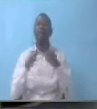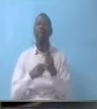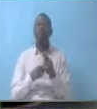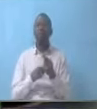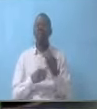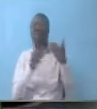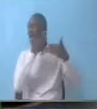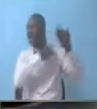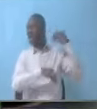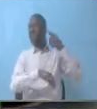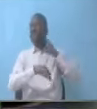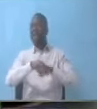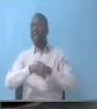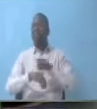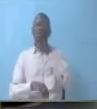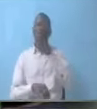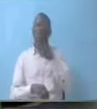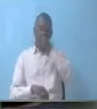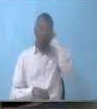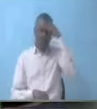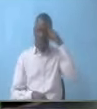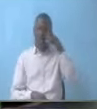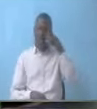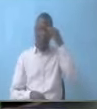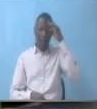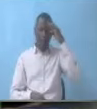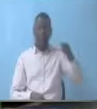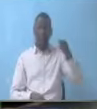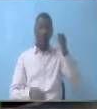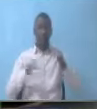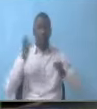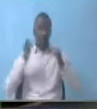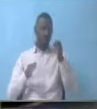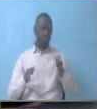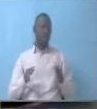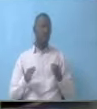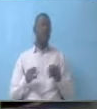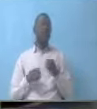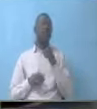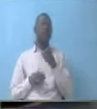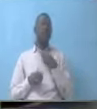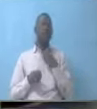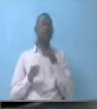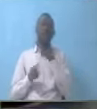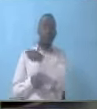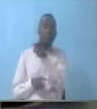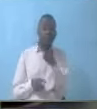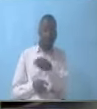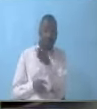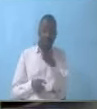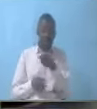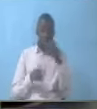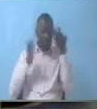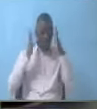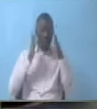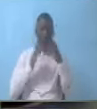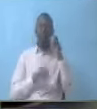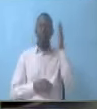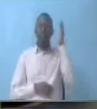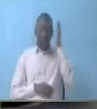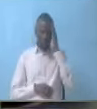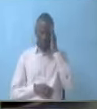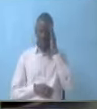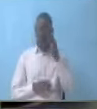you were attorney general. Jamana joju nga nek attorney general. These problems ought to have been obvious. Jafé jafé